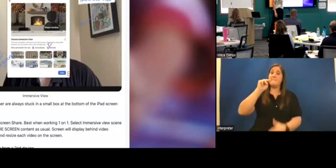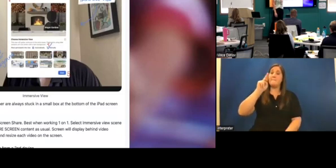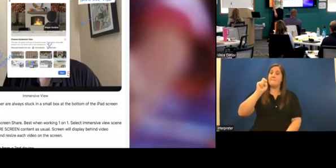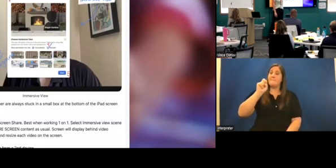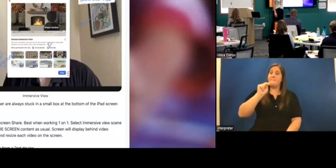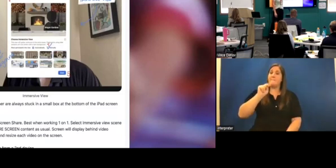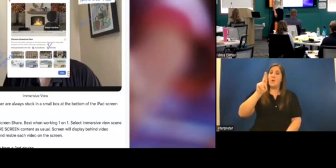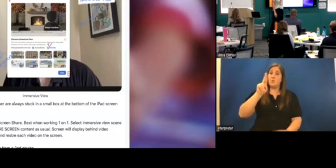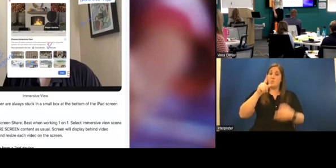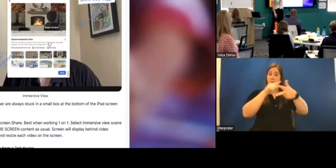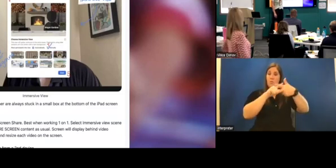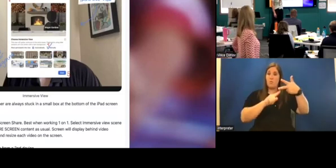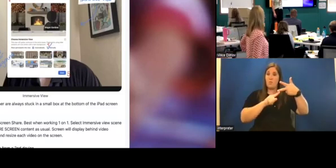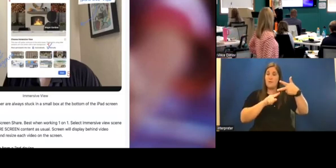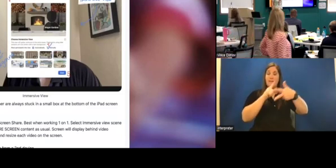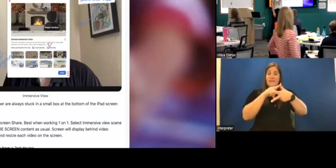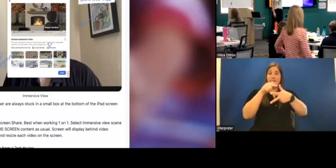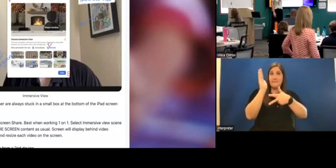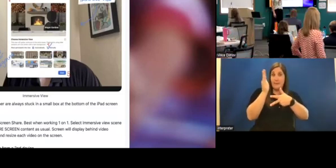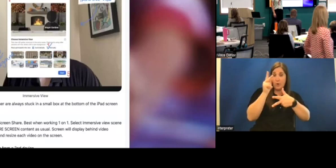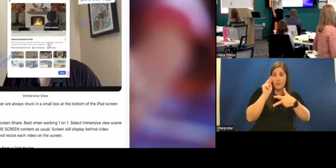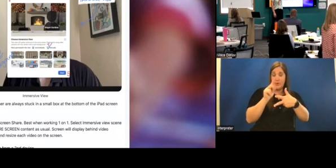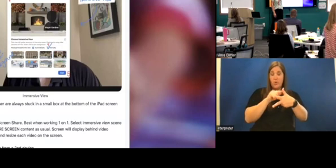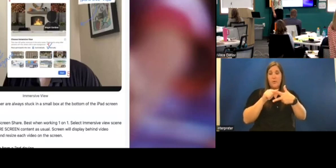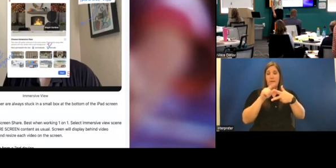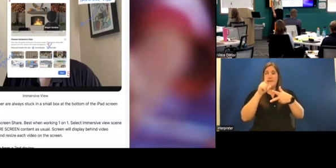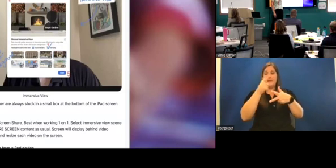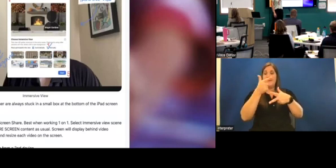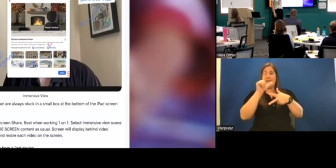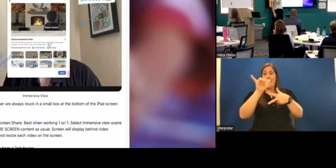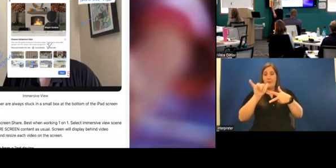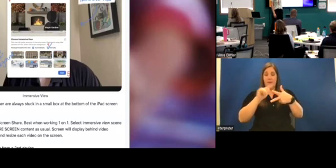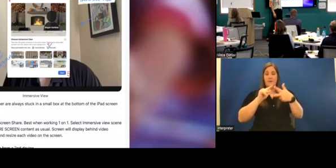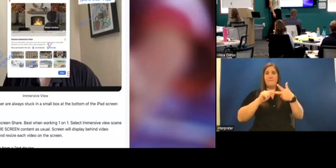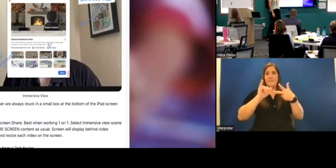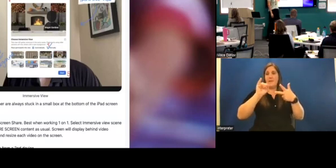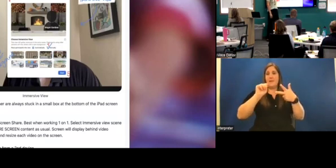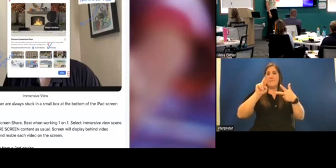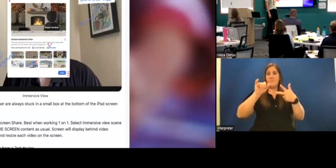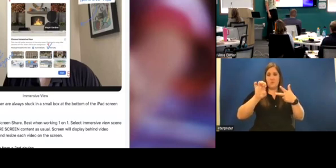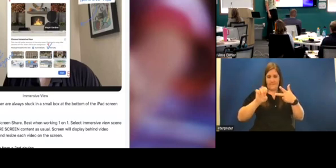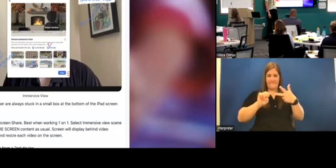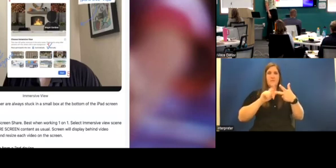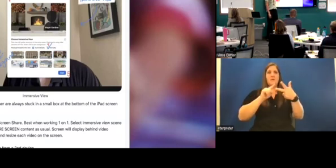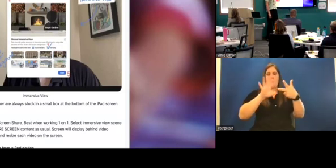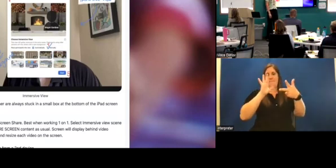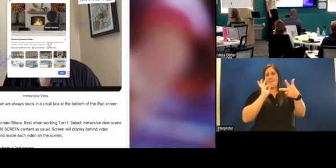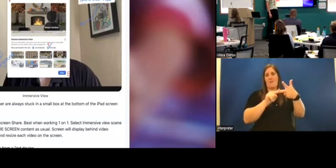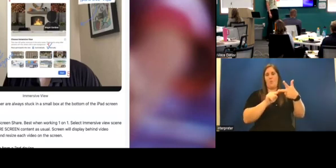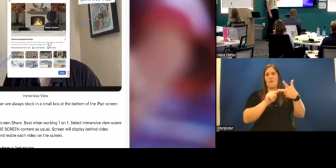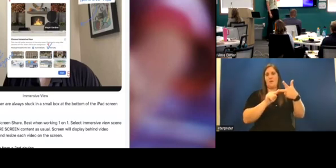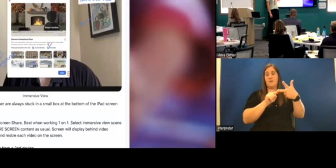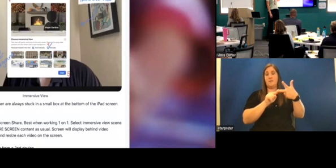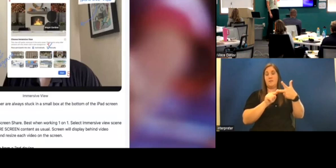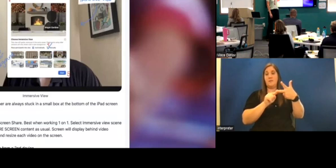there's 3 options that come down, like speaker view, gallery view, and then below is immersive view. So you click on immersive view, and then you gotta go through. A